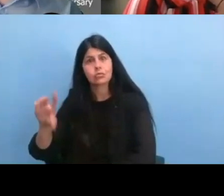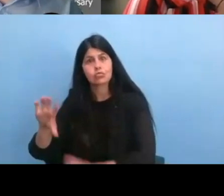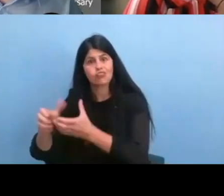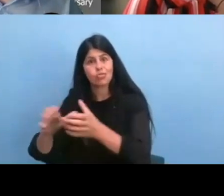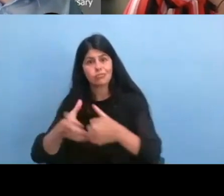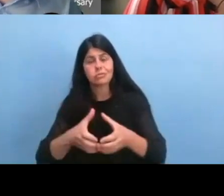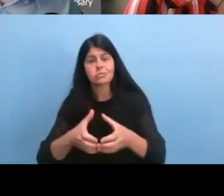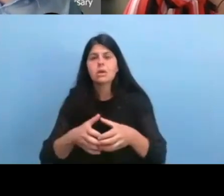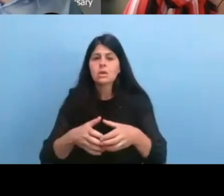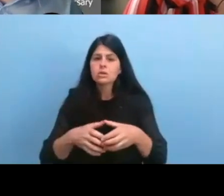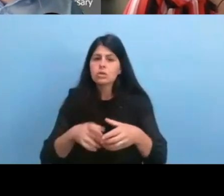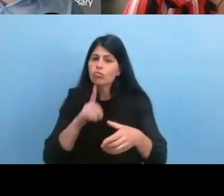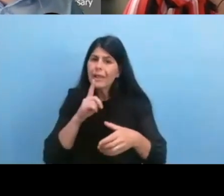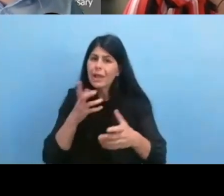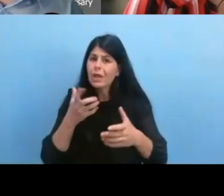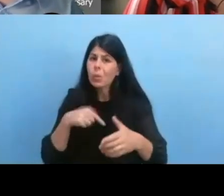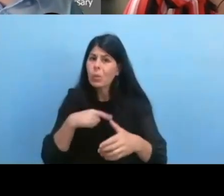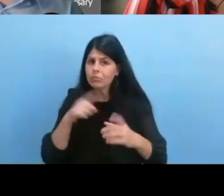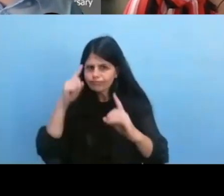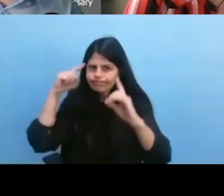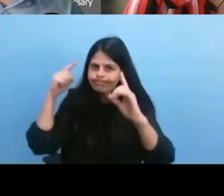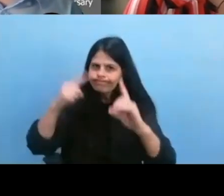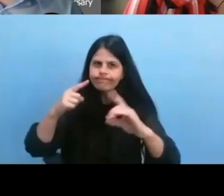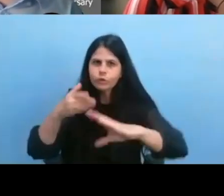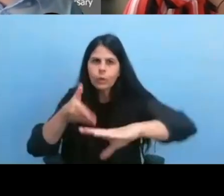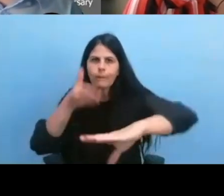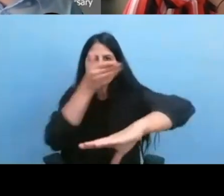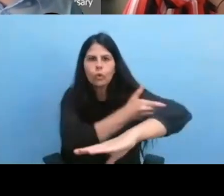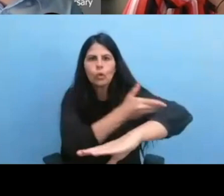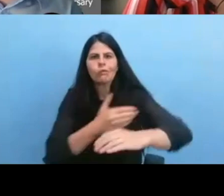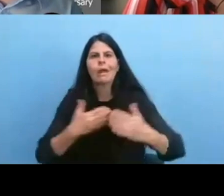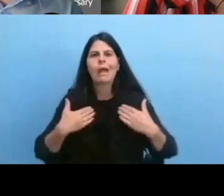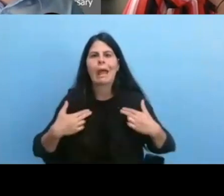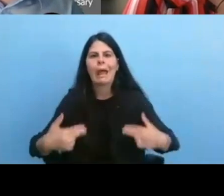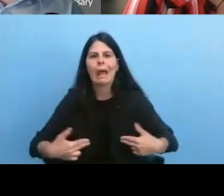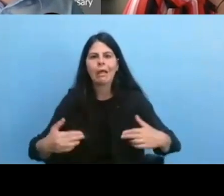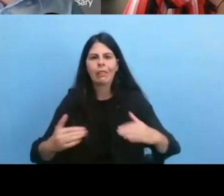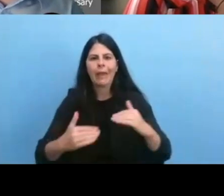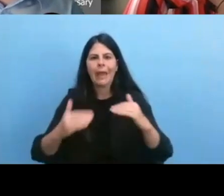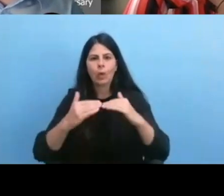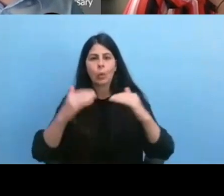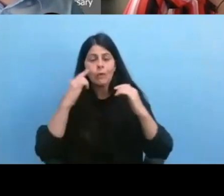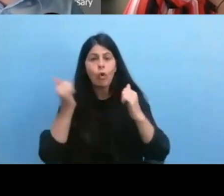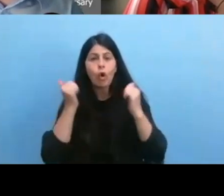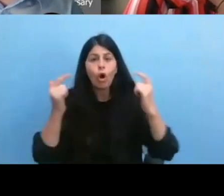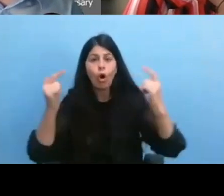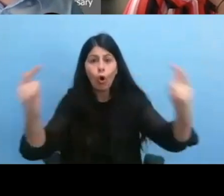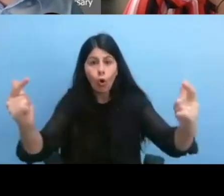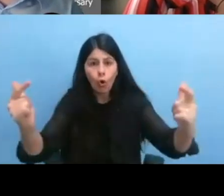disabilities also, and for health equity for all people who are not,